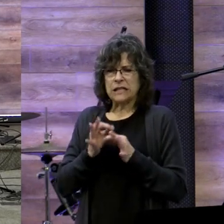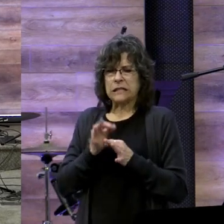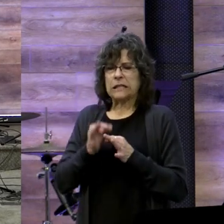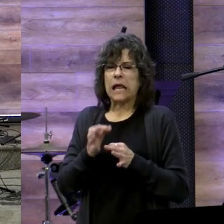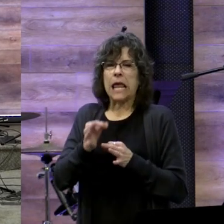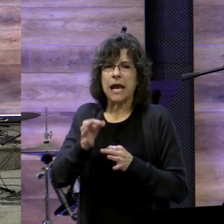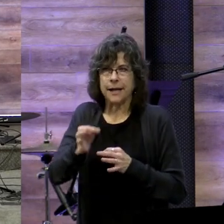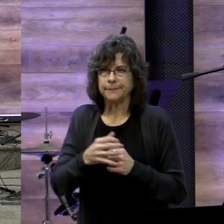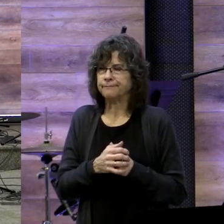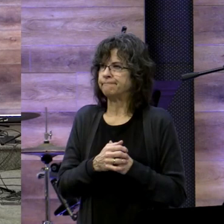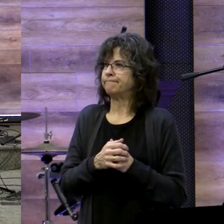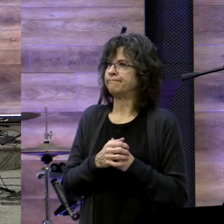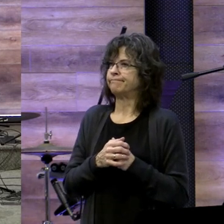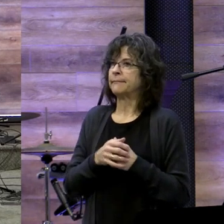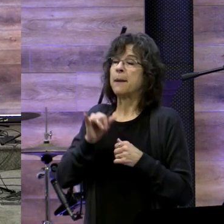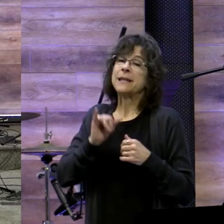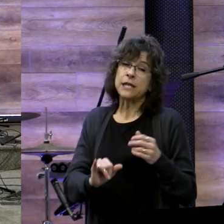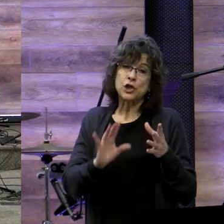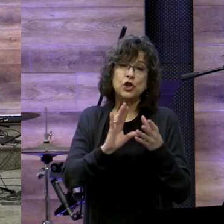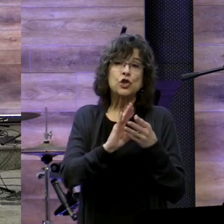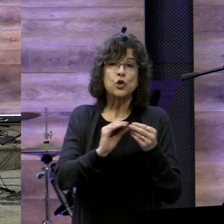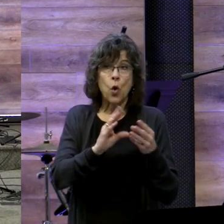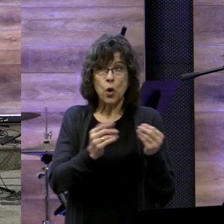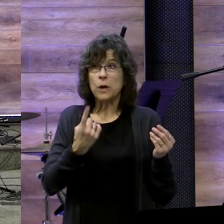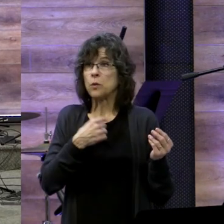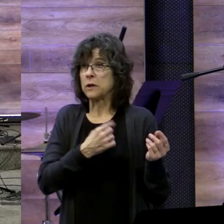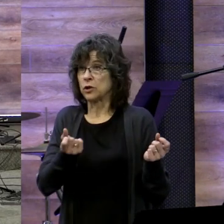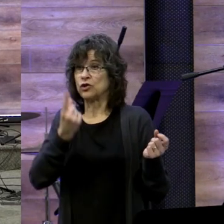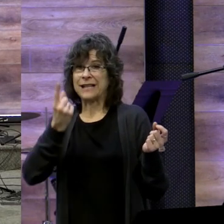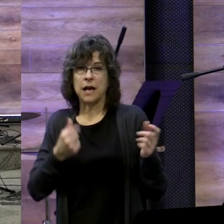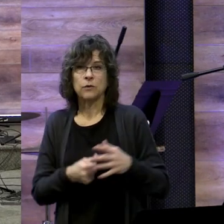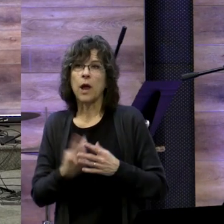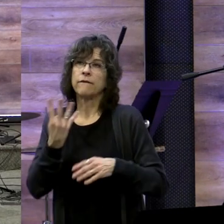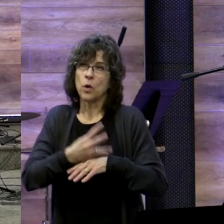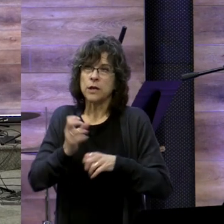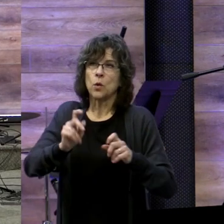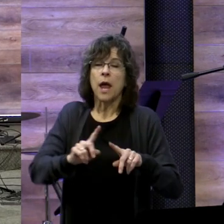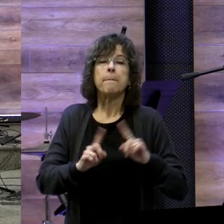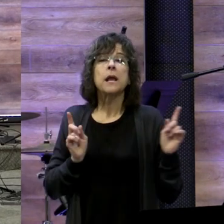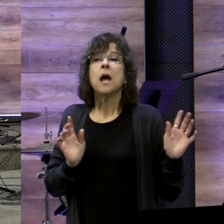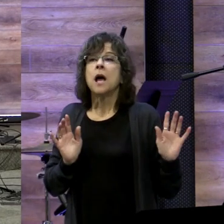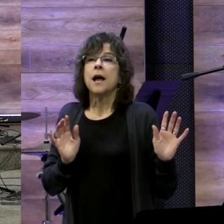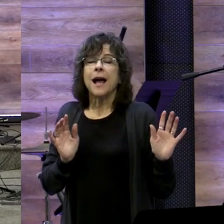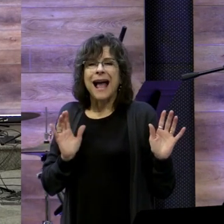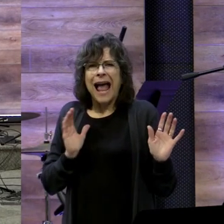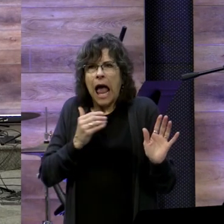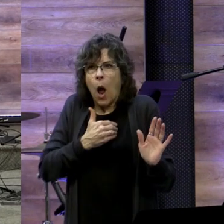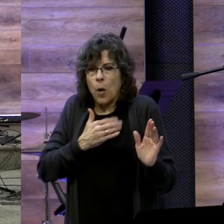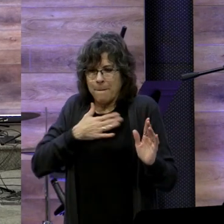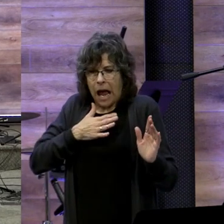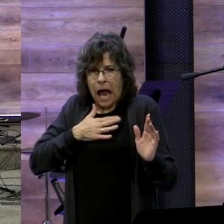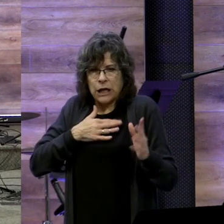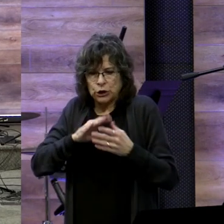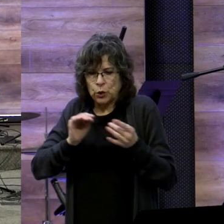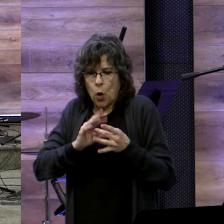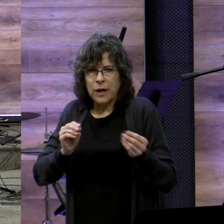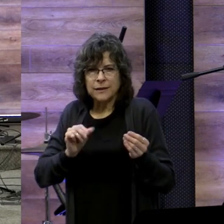I mean, this story gets wrapped up with a bow, doesn't it? But what happens in life when our story doesn't get wrapped up with a